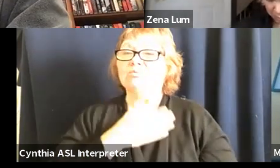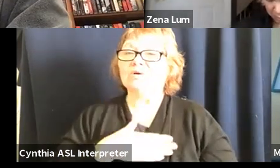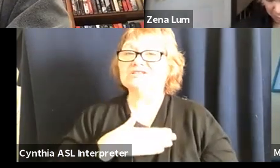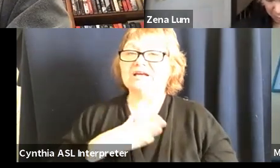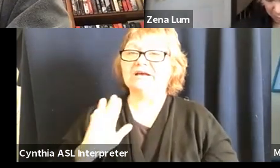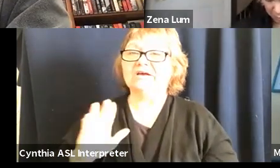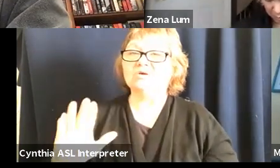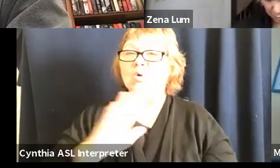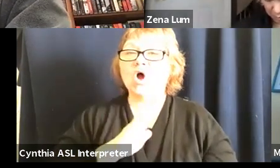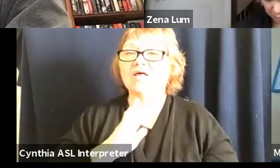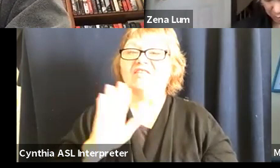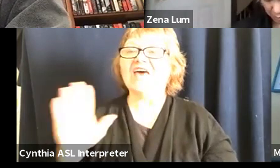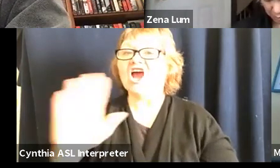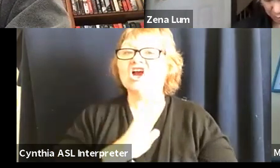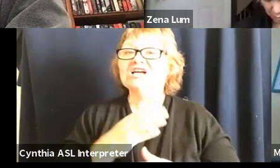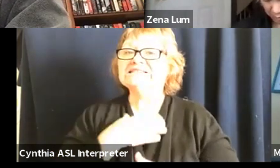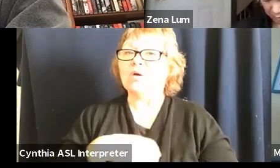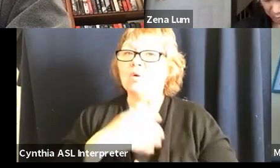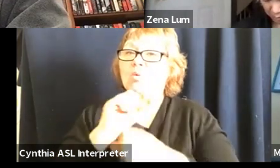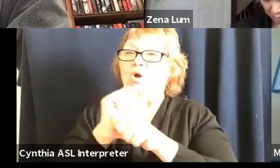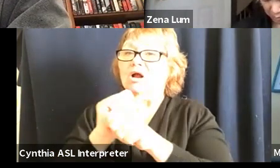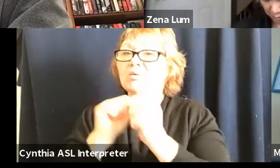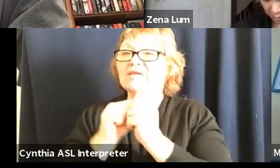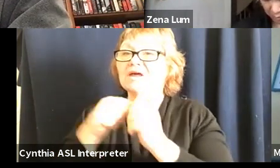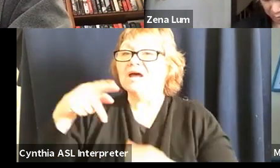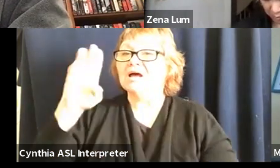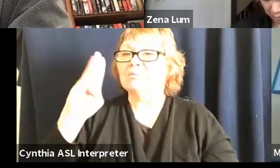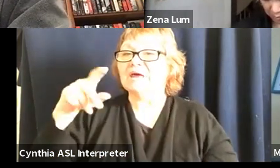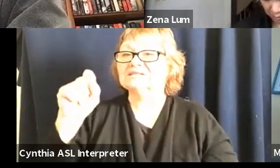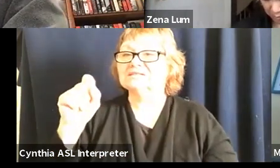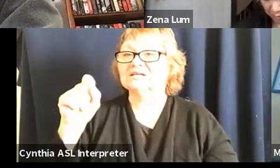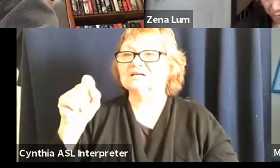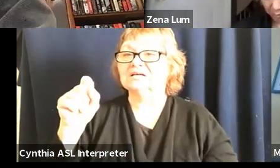with BPS on our shared goal of increasing the